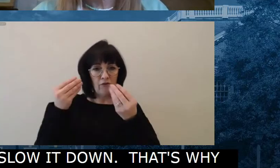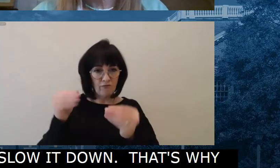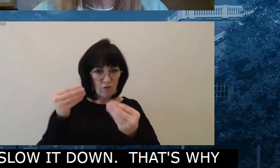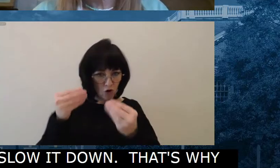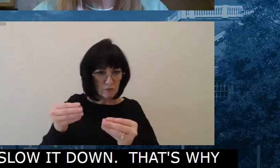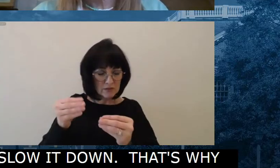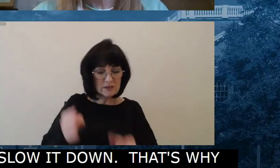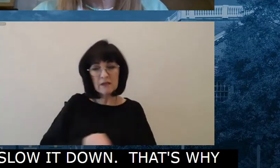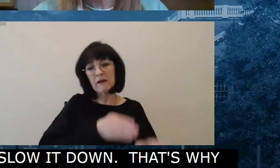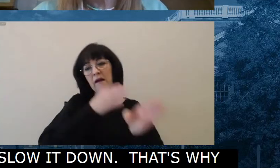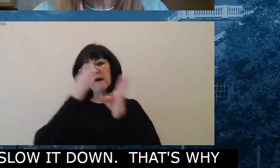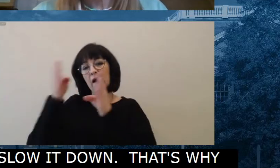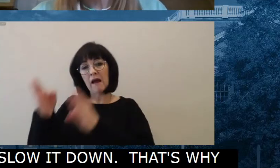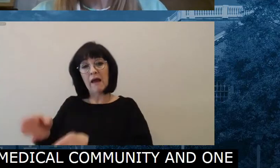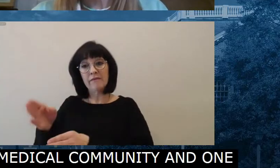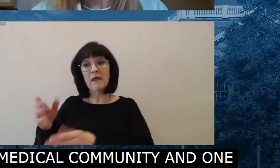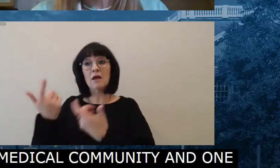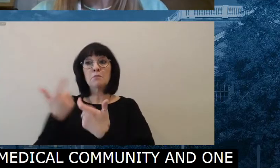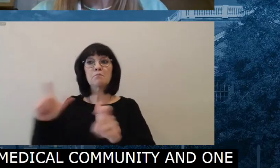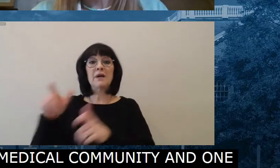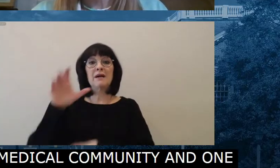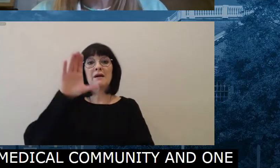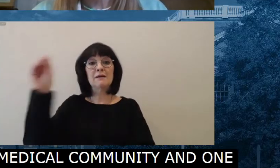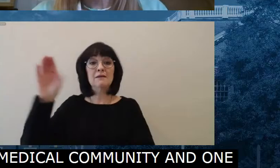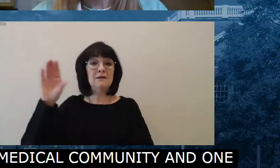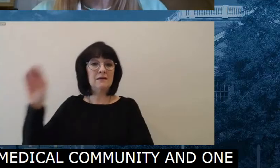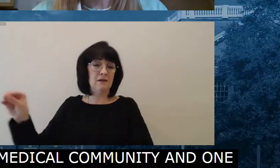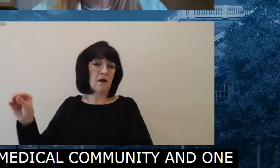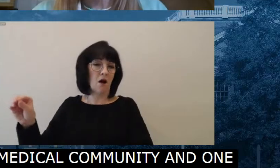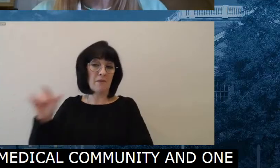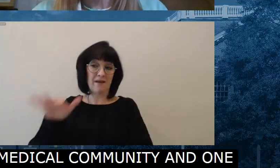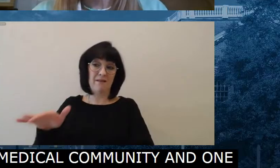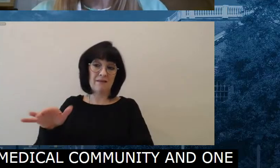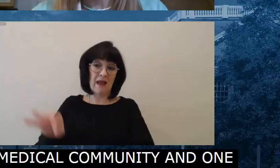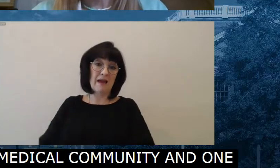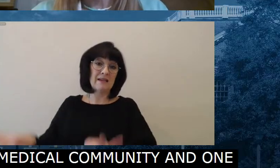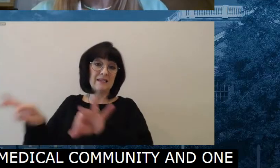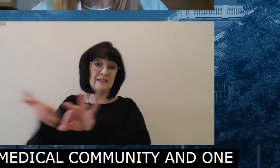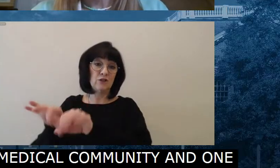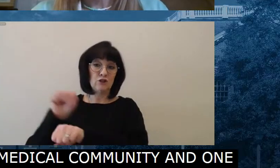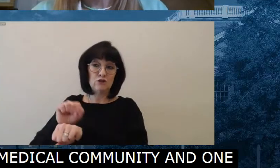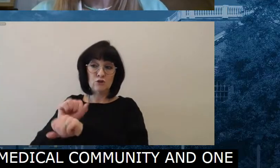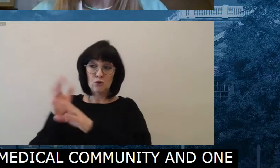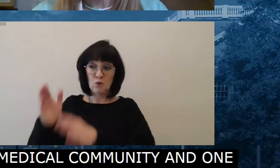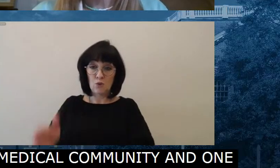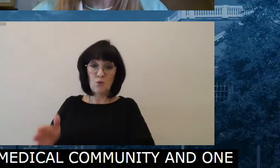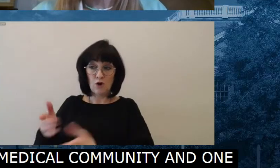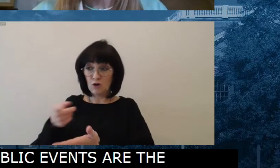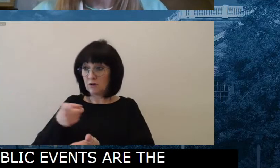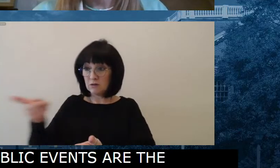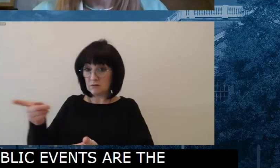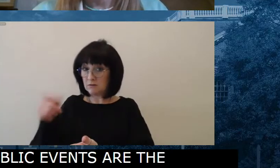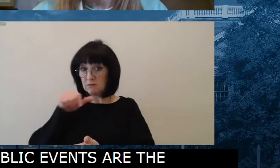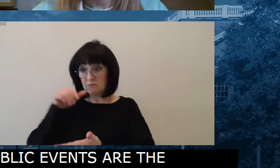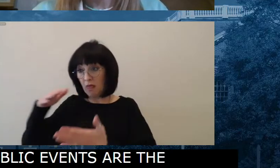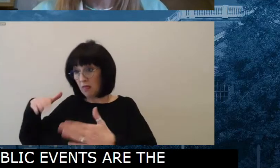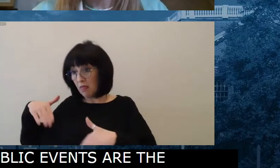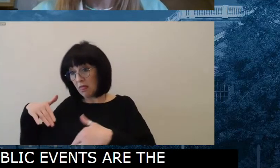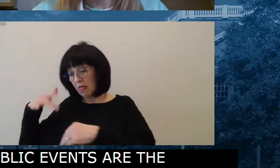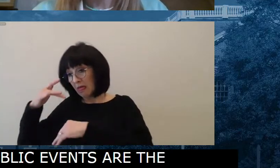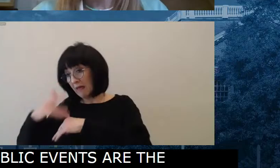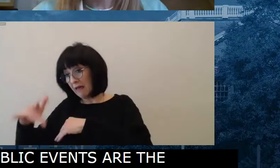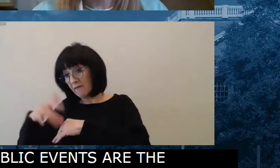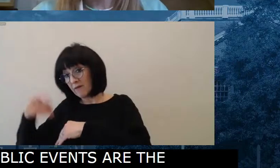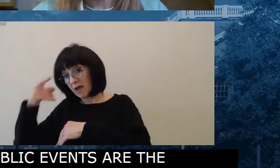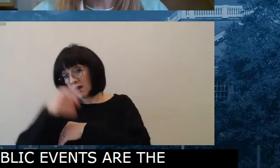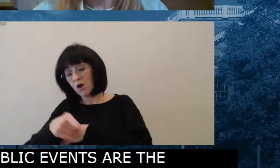batch stop, as I've used before, for essential employees 65 and older that haven't been able to get in somewhere. And we'll expand that as we get closer. And then, hey, when